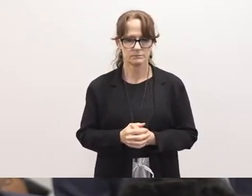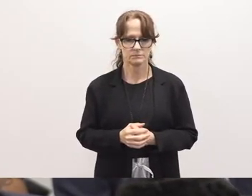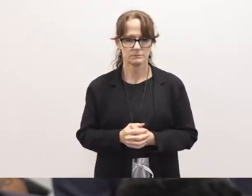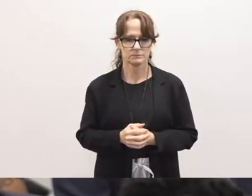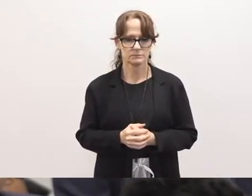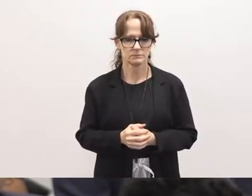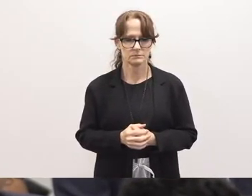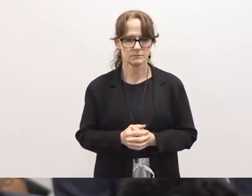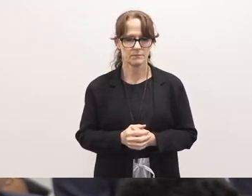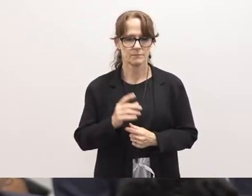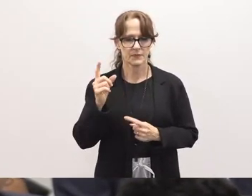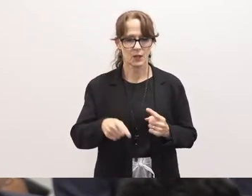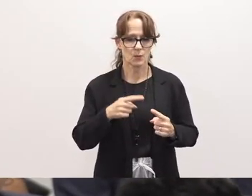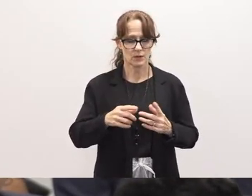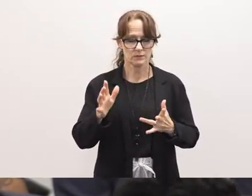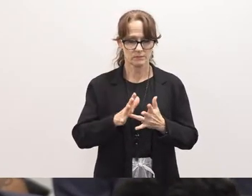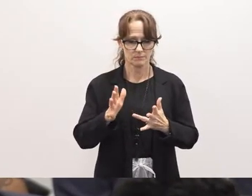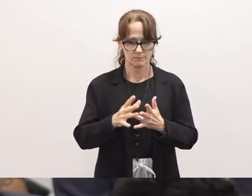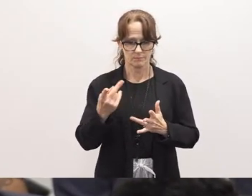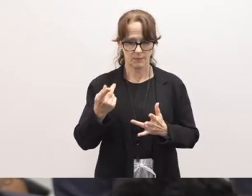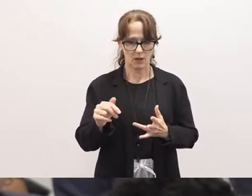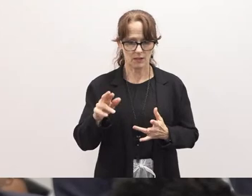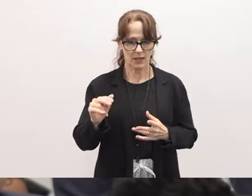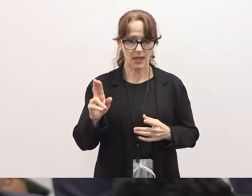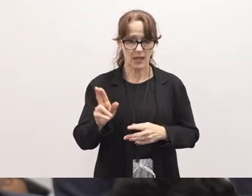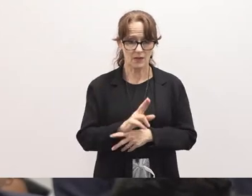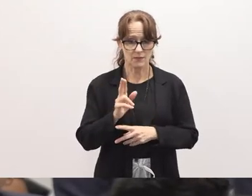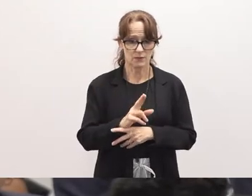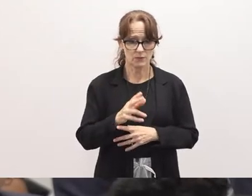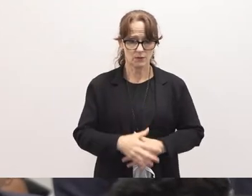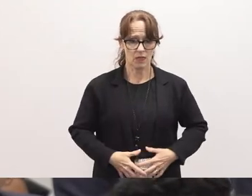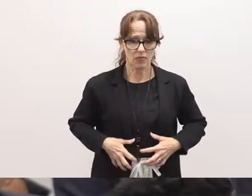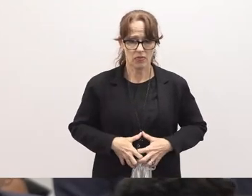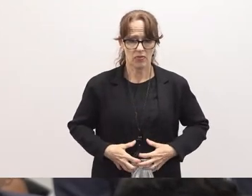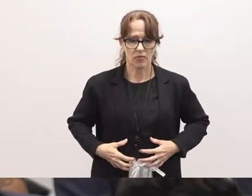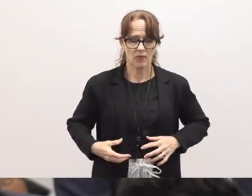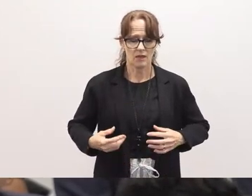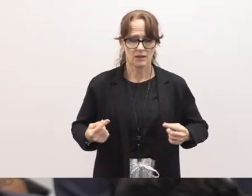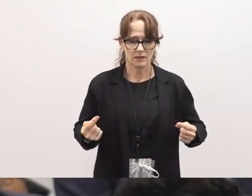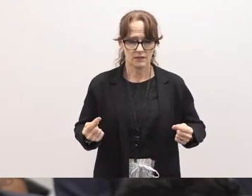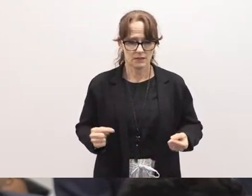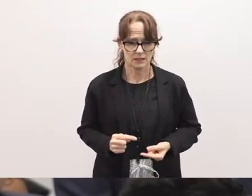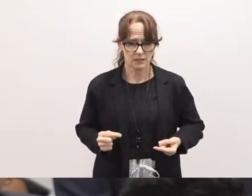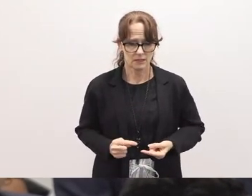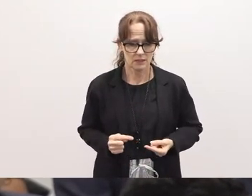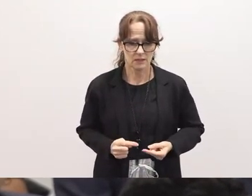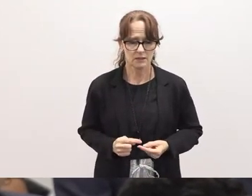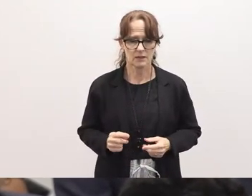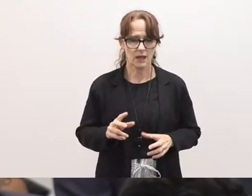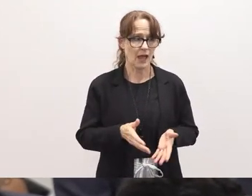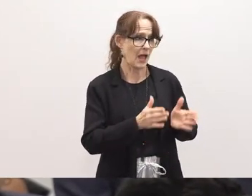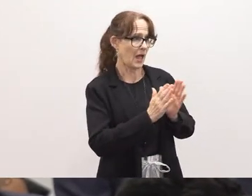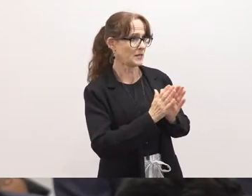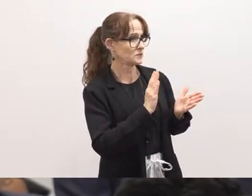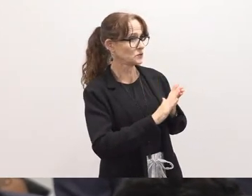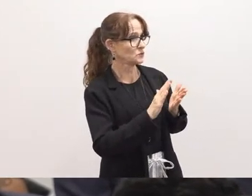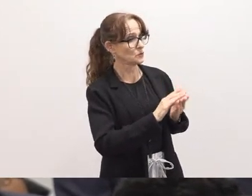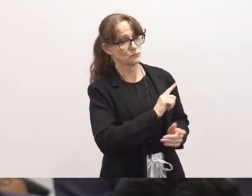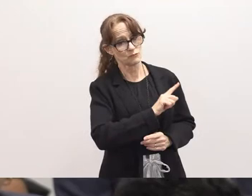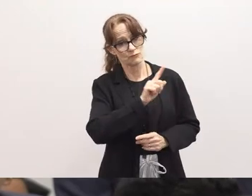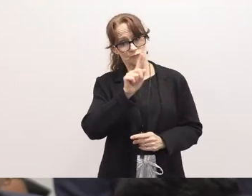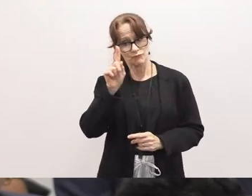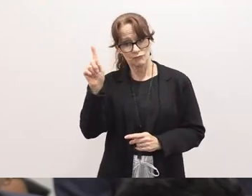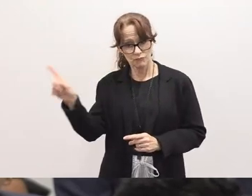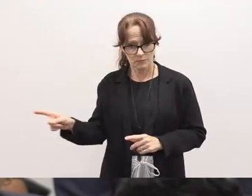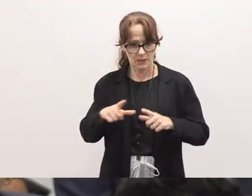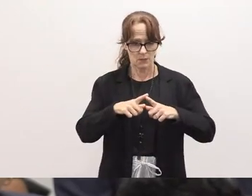Let's see. When I was a freshman at Poly, I had to really use the restroom due to stomach problems. So I asked my teacher to be excused and left the classroom